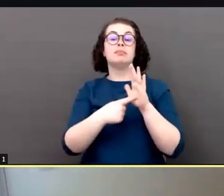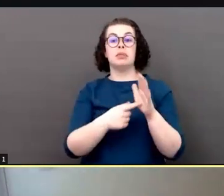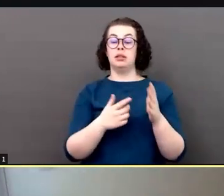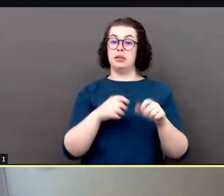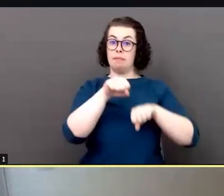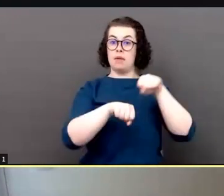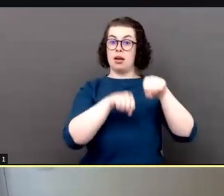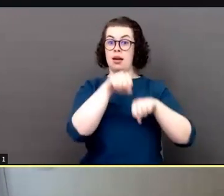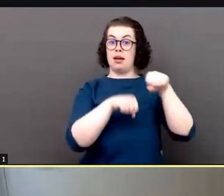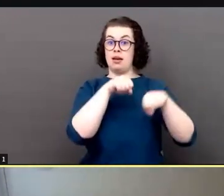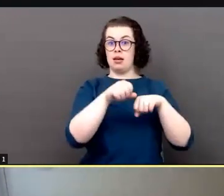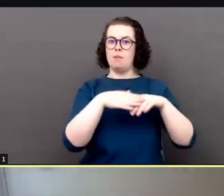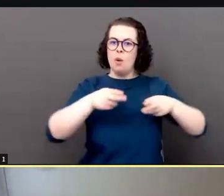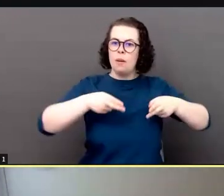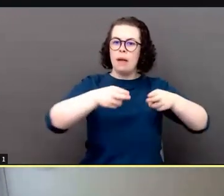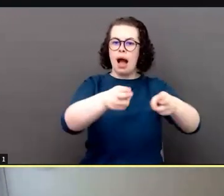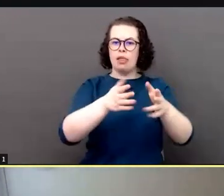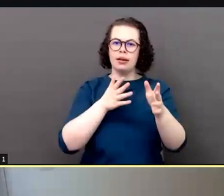cities to cope with